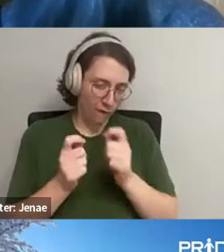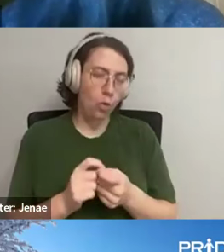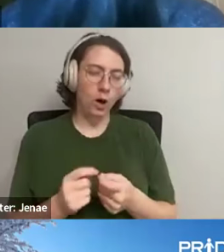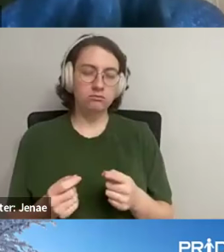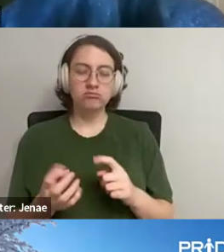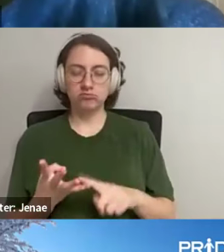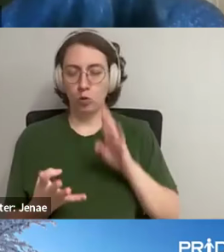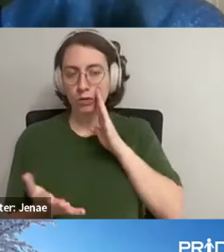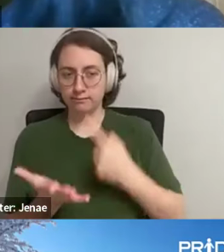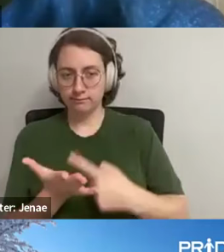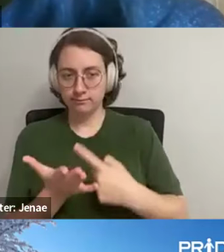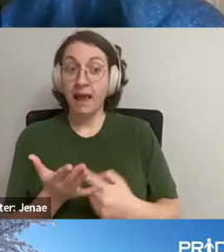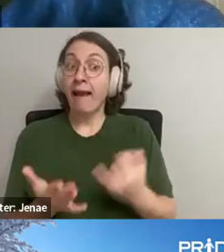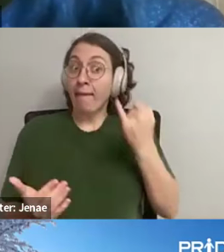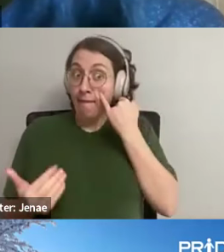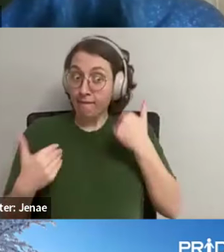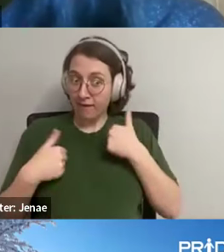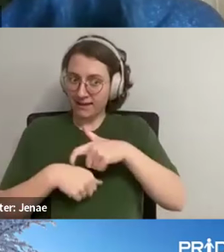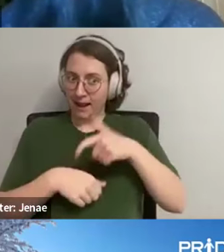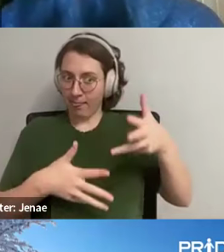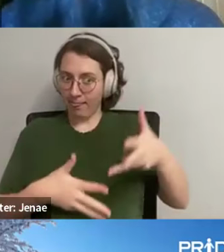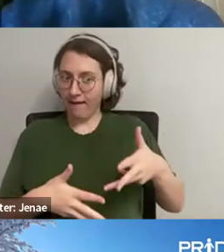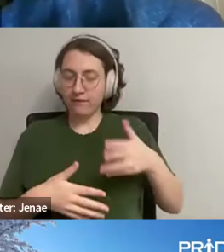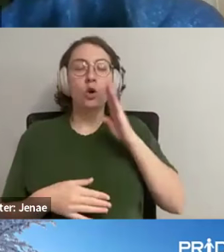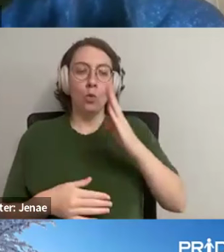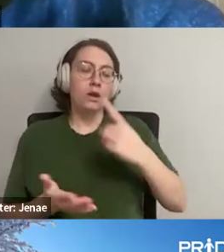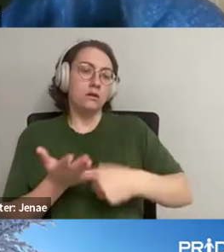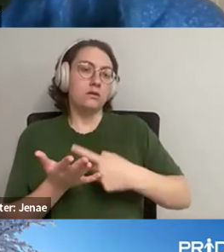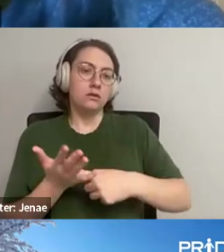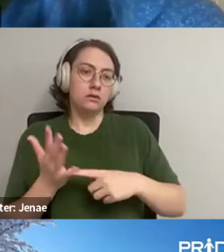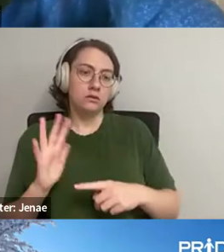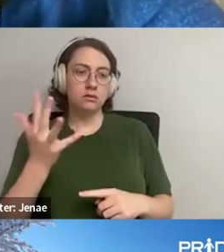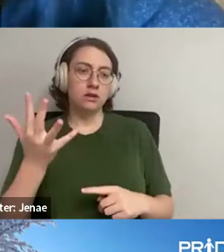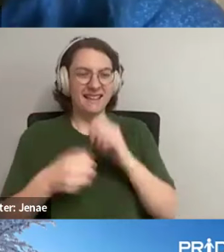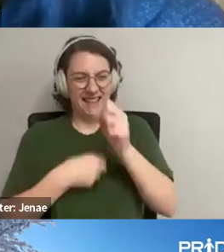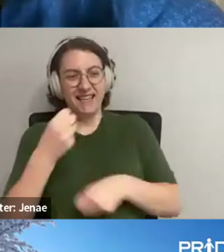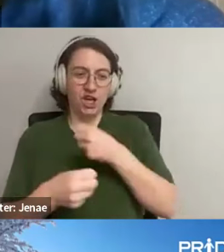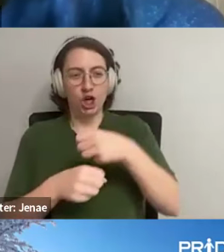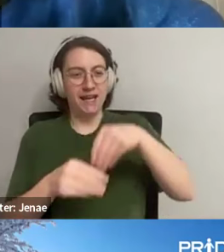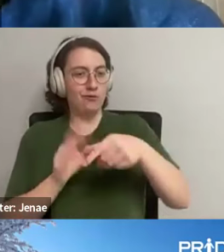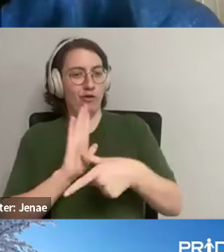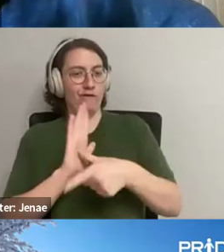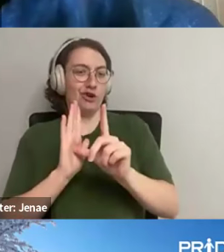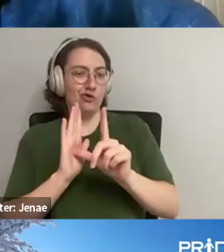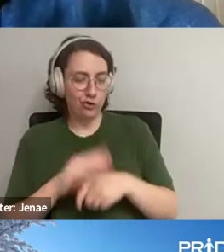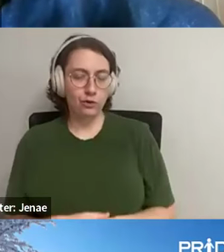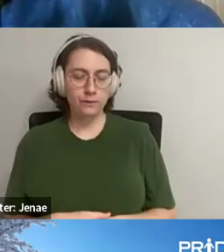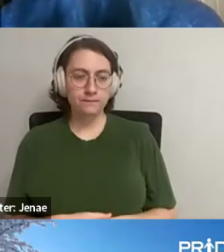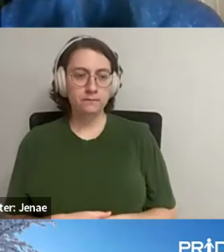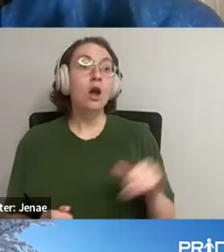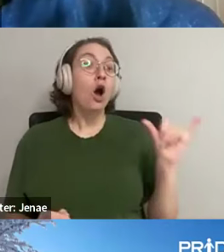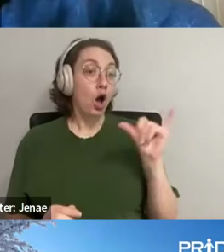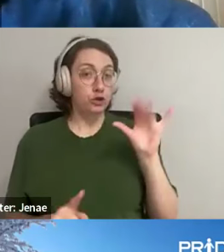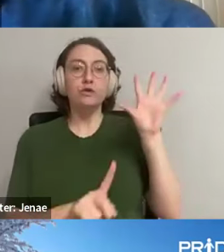And time permitting, we'll get into our year in review. And then we also have a spotlight that we'll